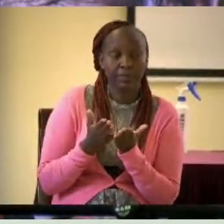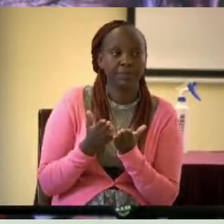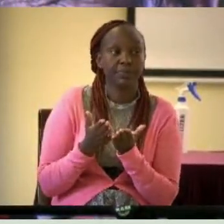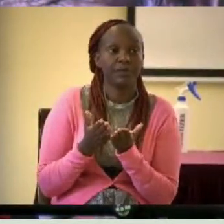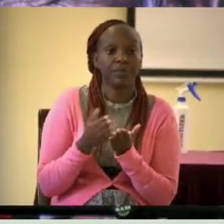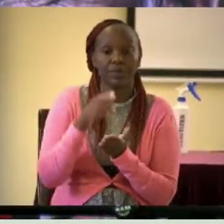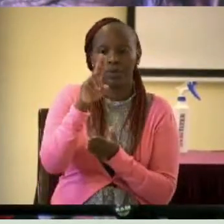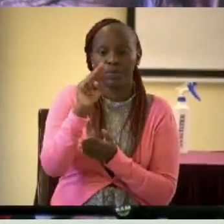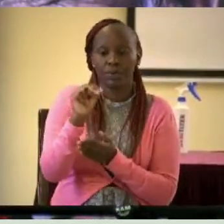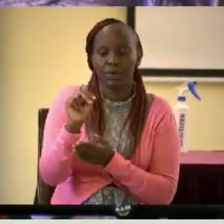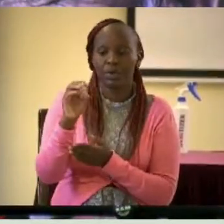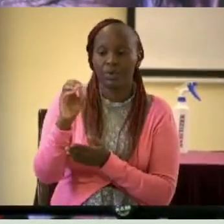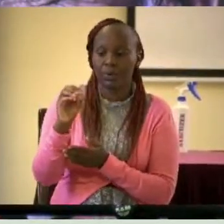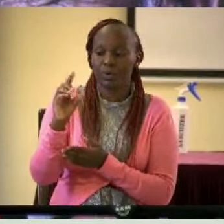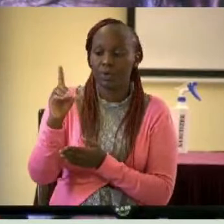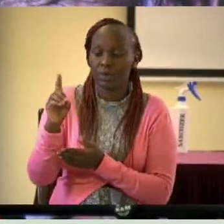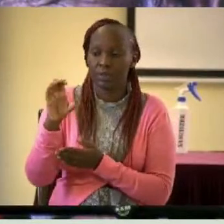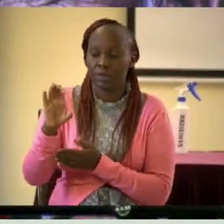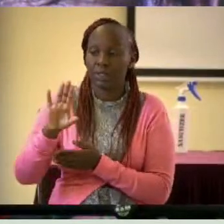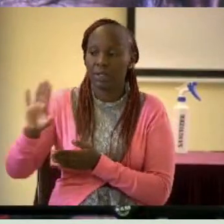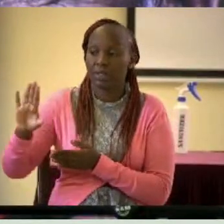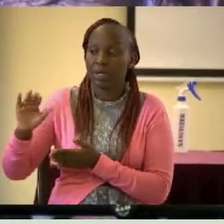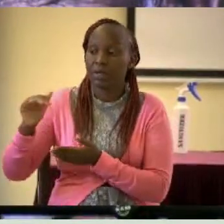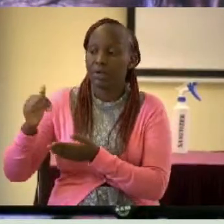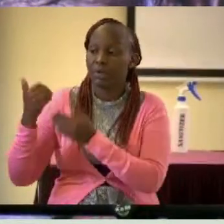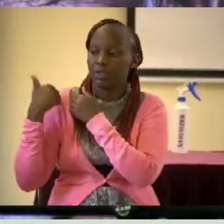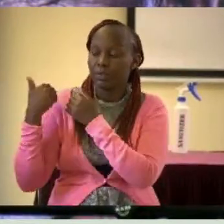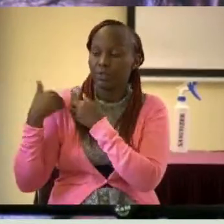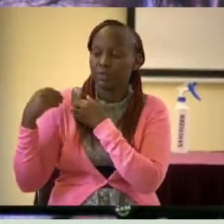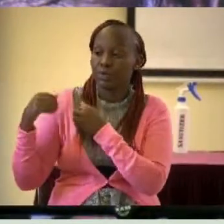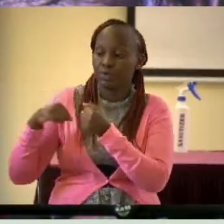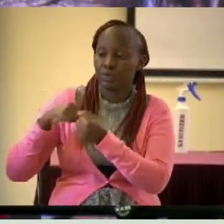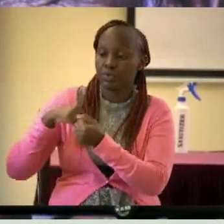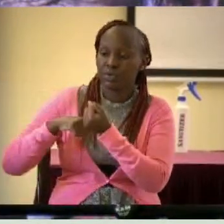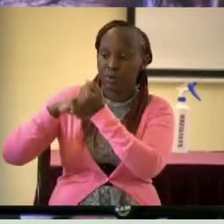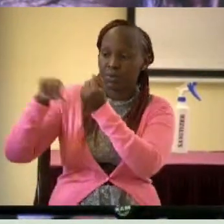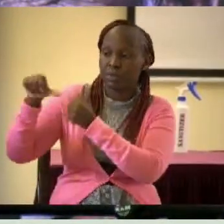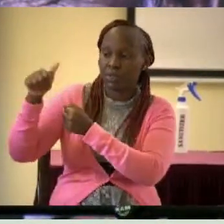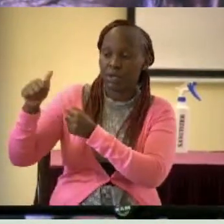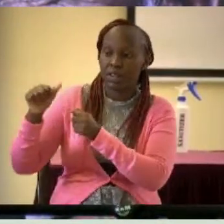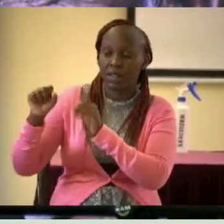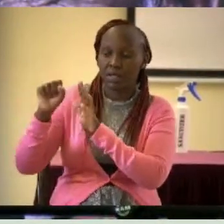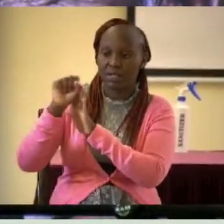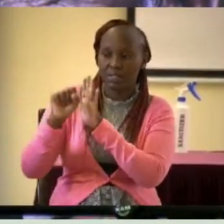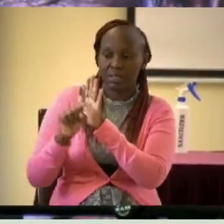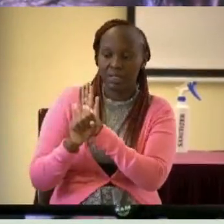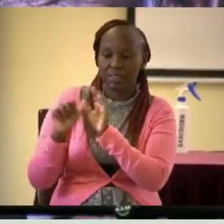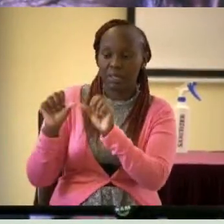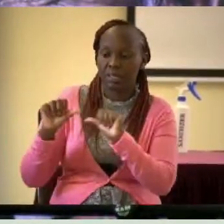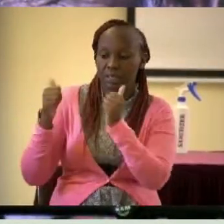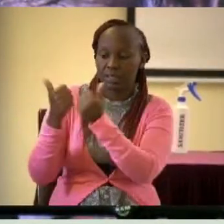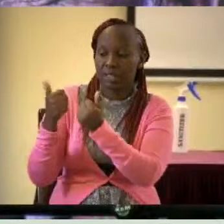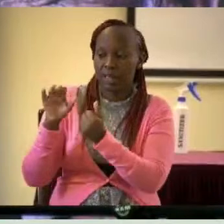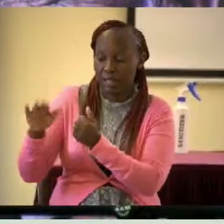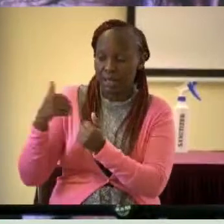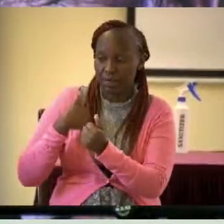So UNODC is responsible for supporting other state agencies that have a